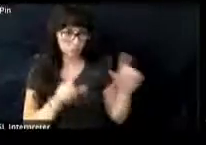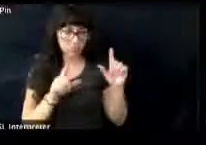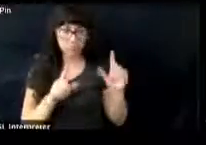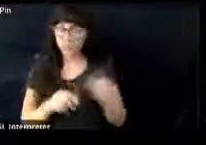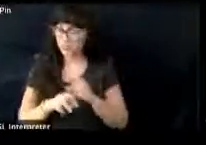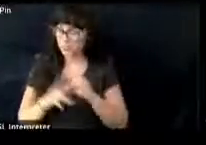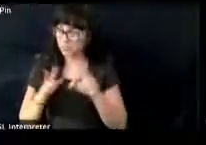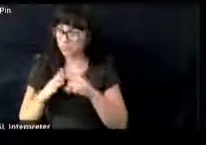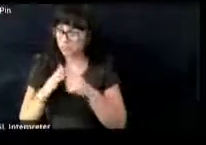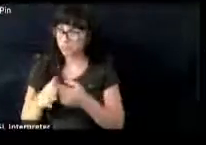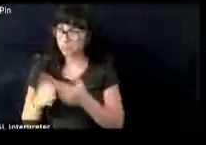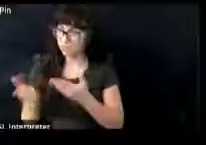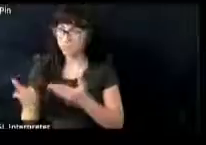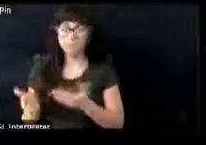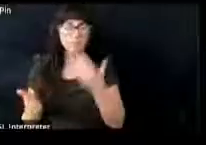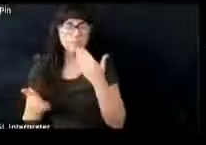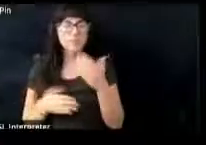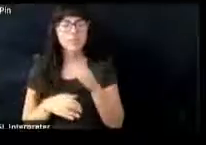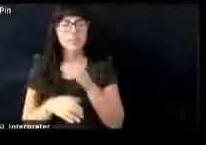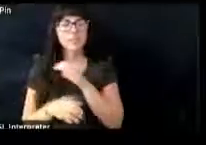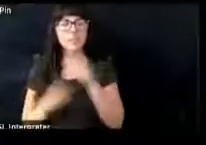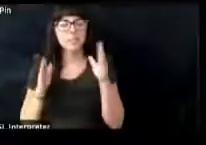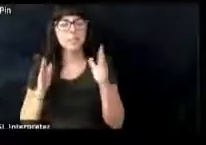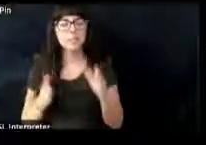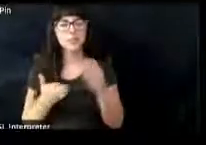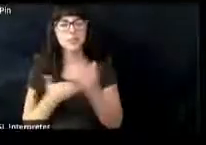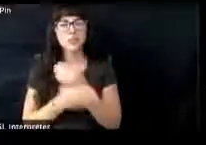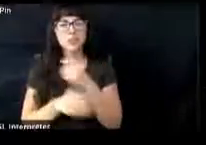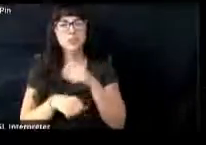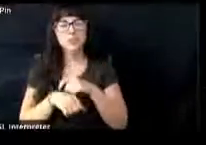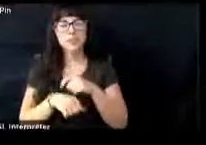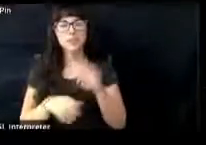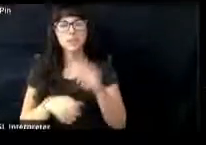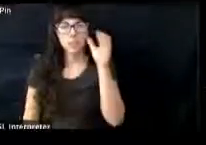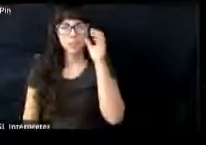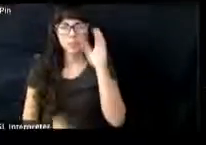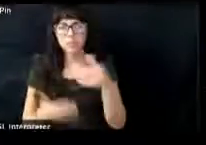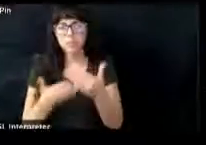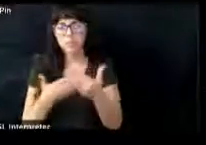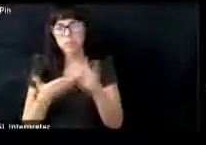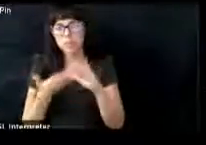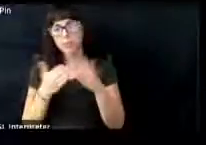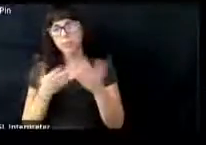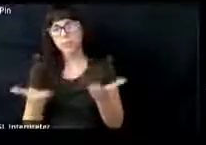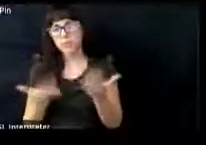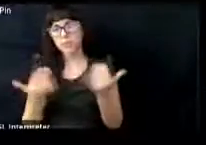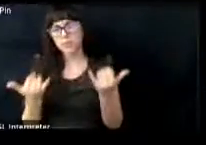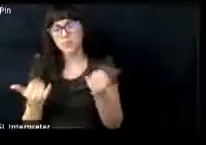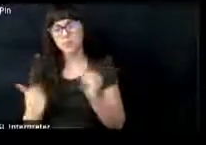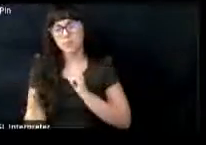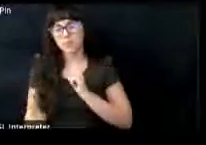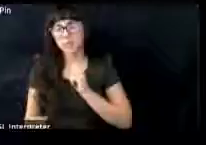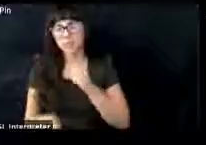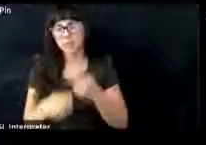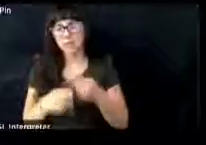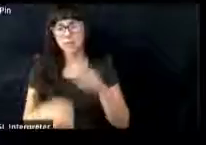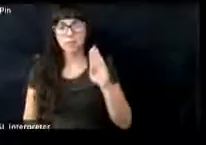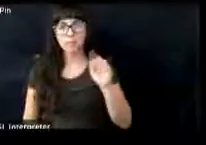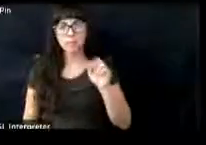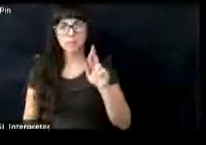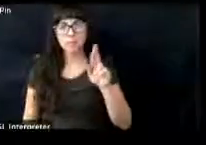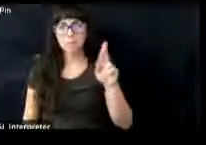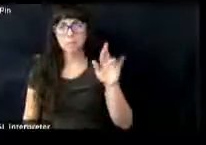Thank you, commissioners, for taking the time to listen to all the communities here today and to myself. My name is Barry,